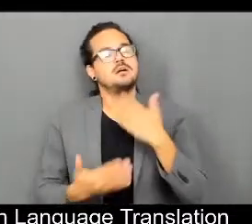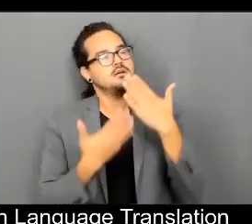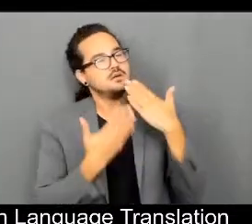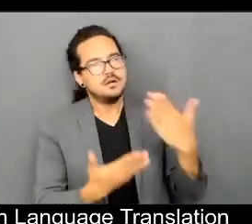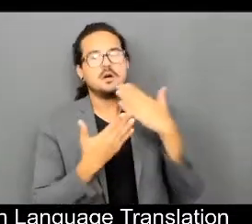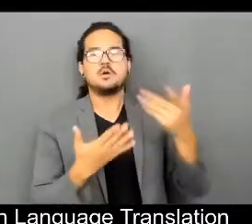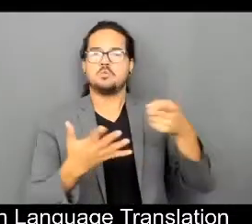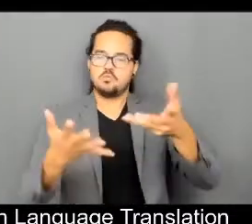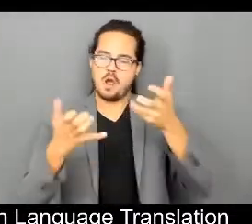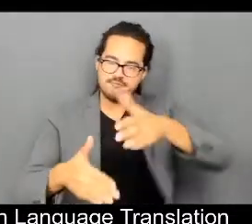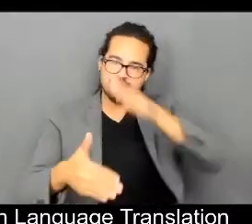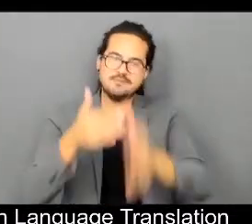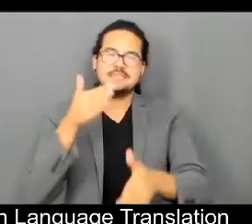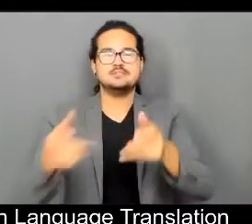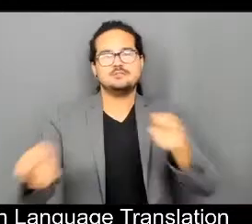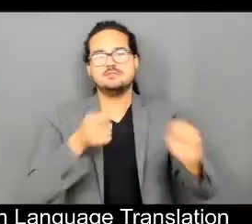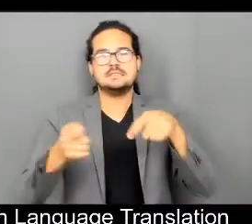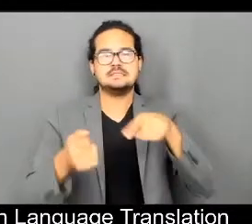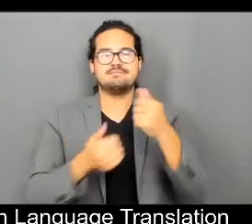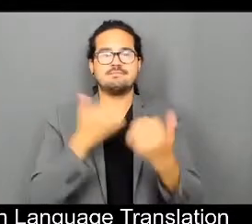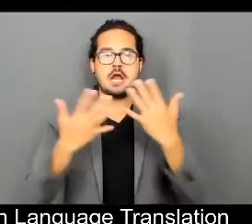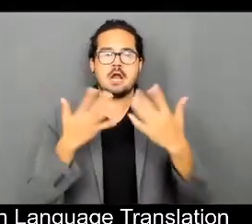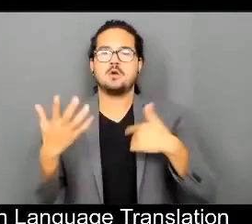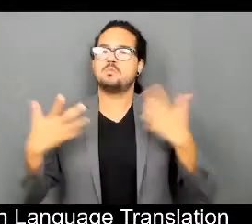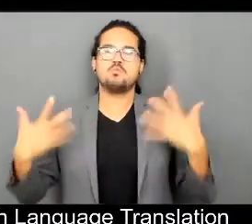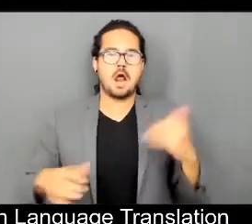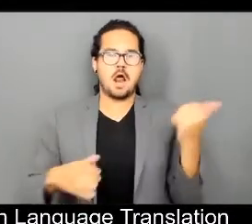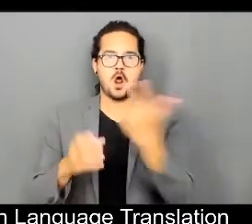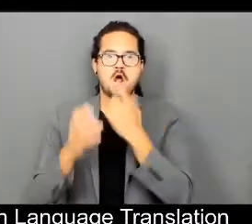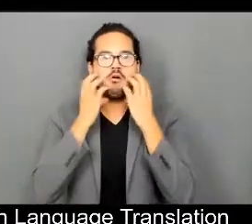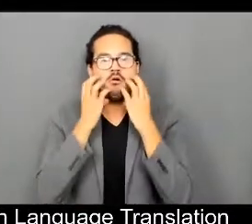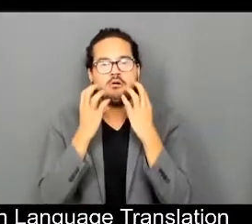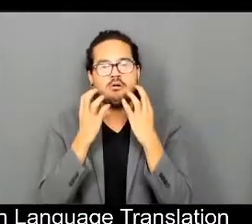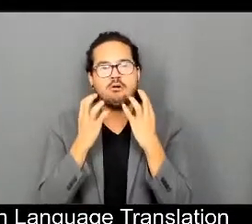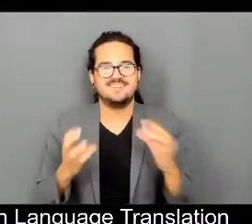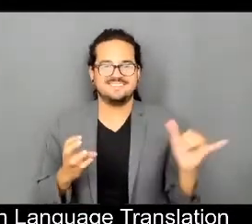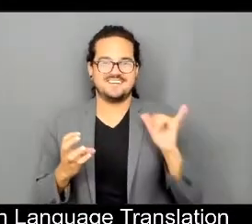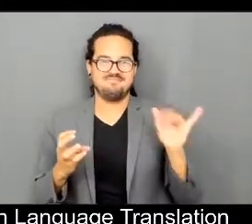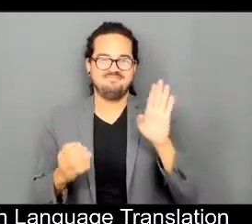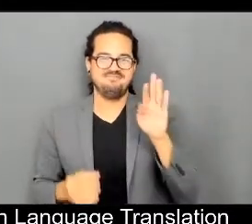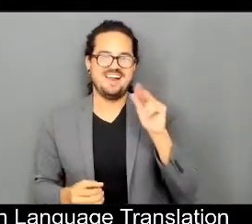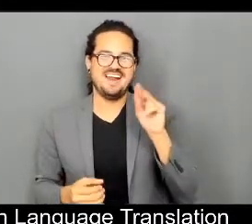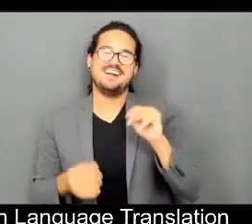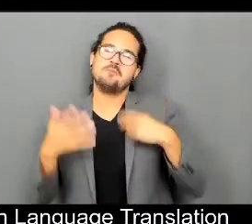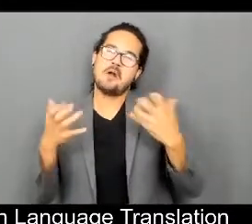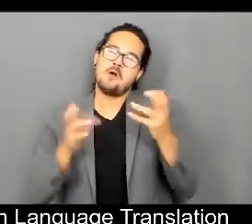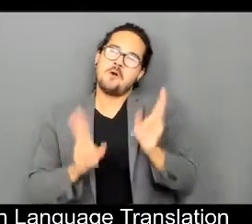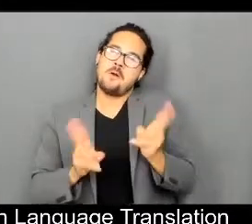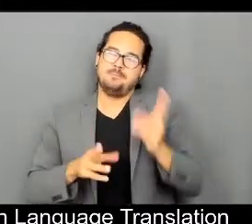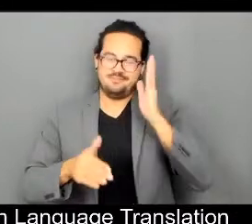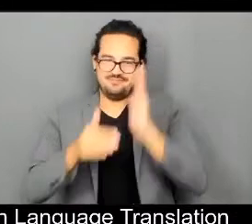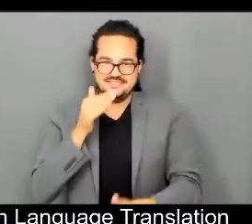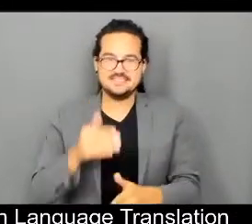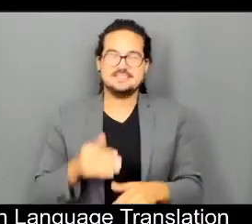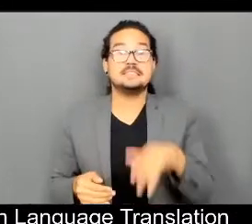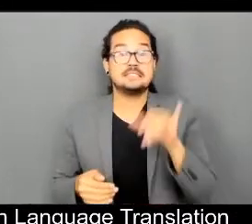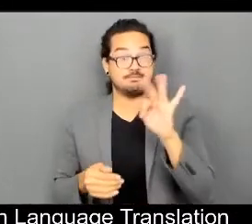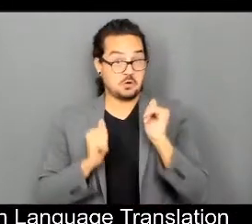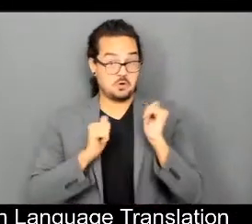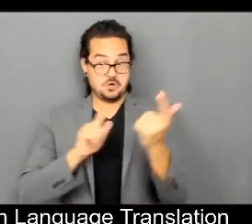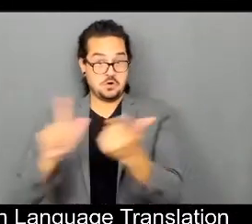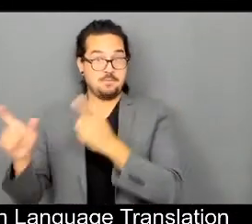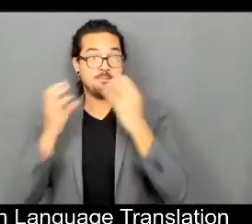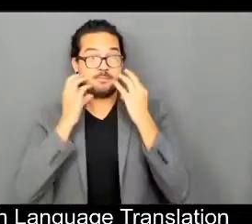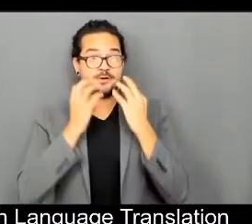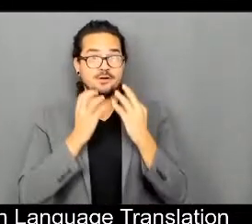if we could. So I want to also welcome Chief Newell's team. We'll stay engaged and continue to